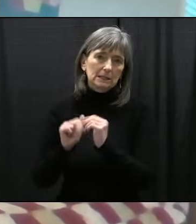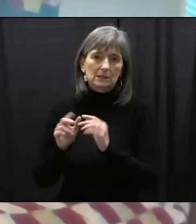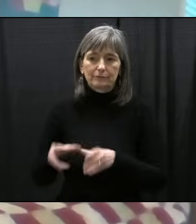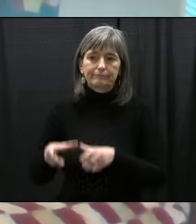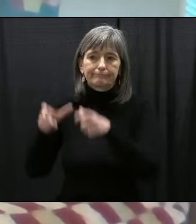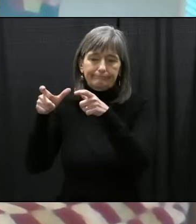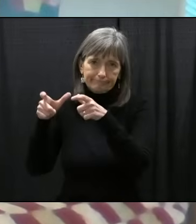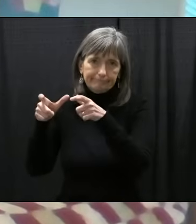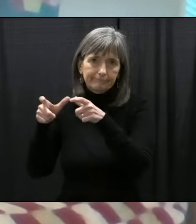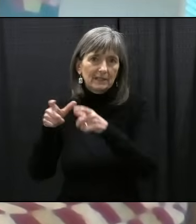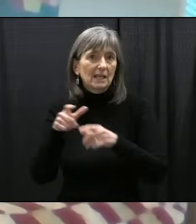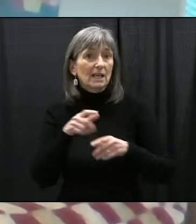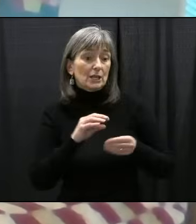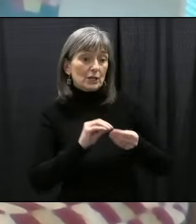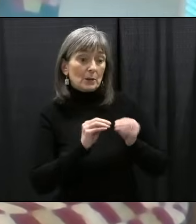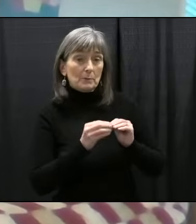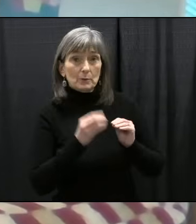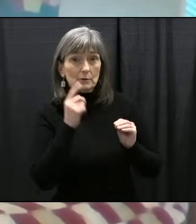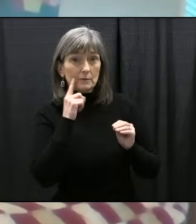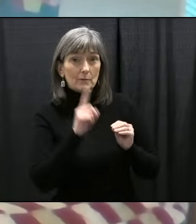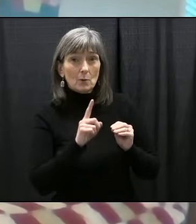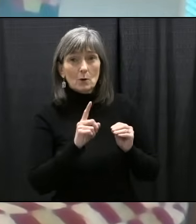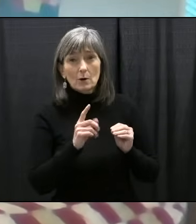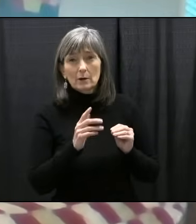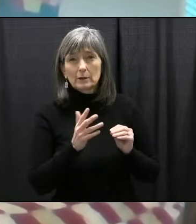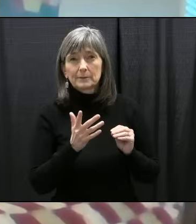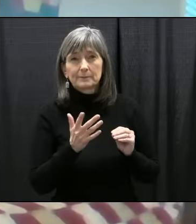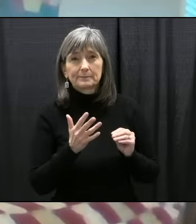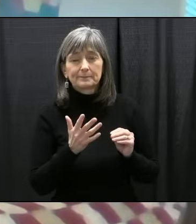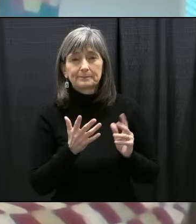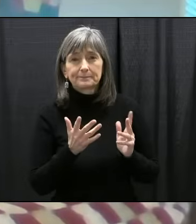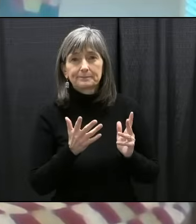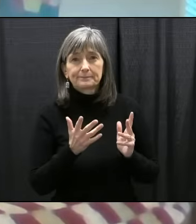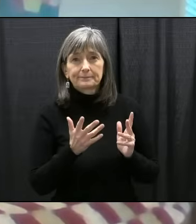opposed to numbers of